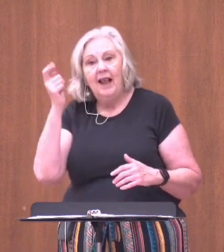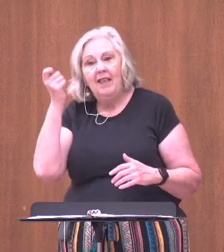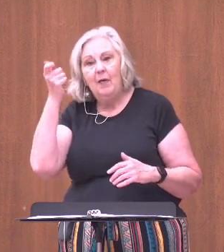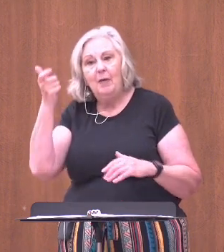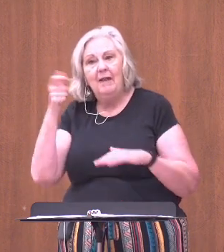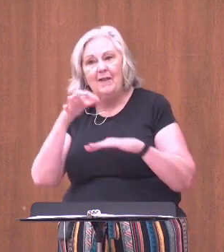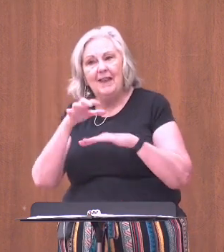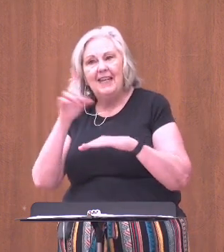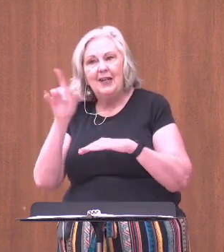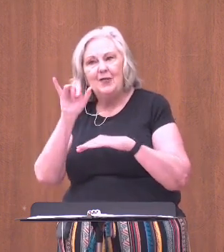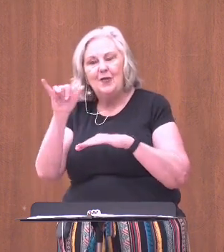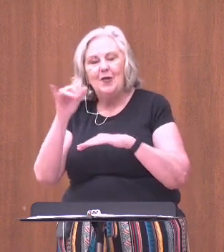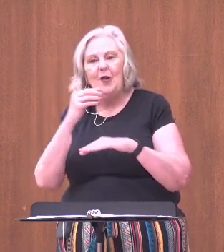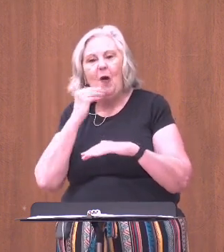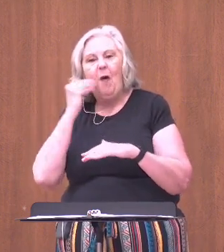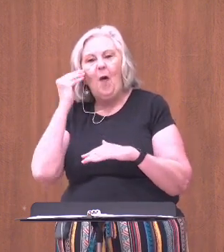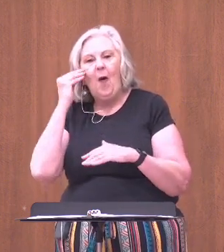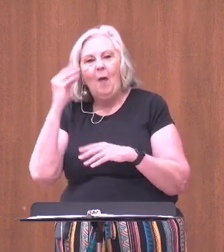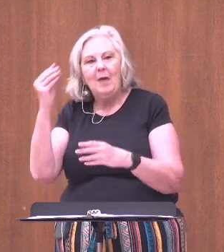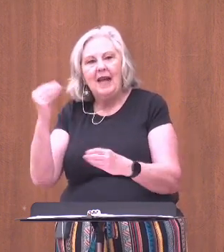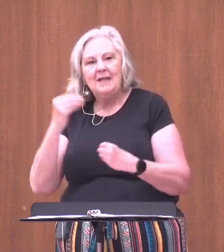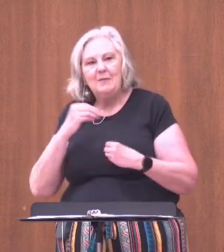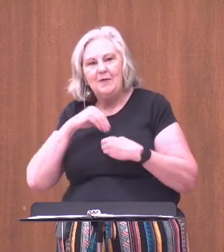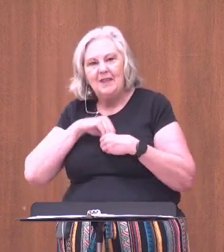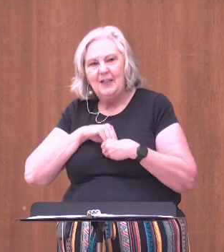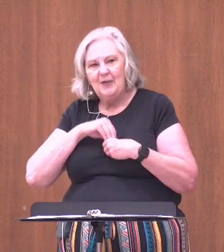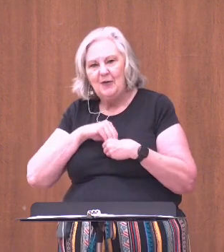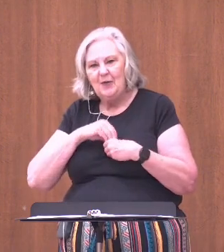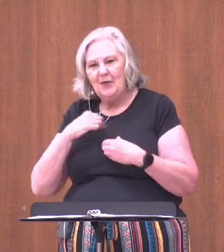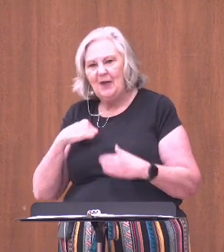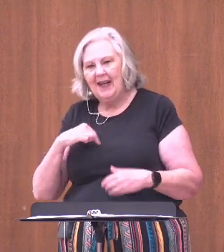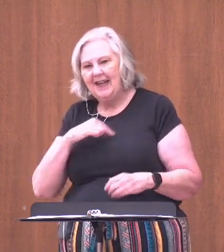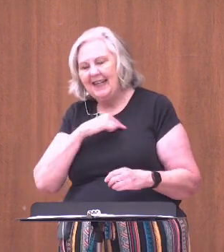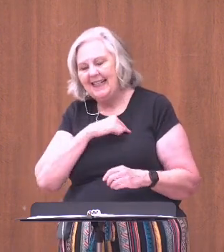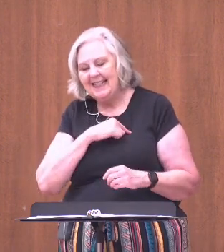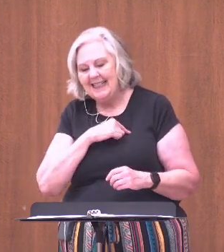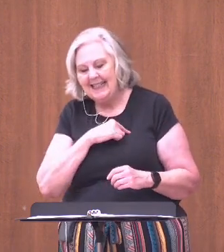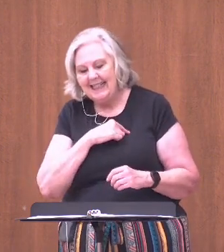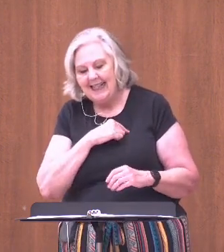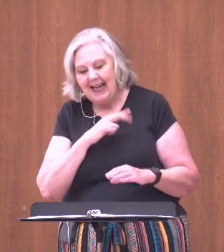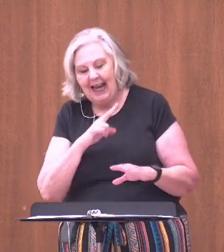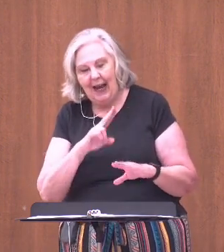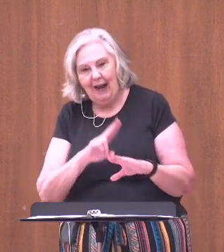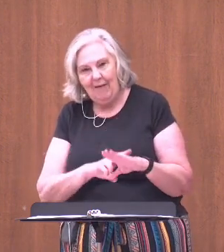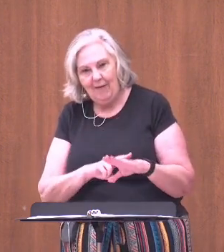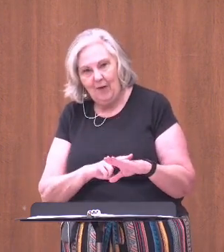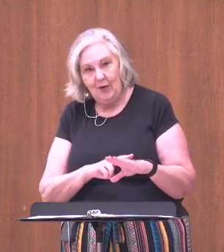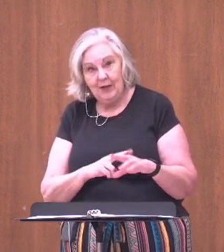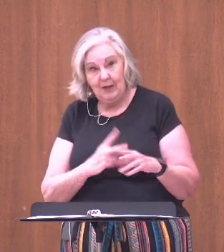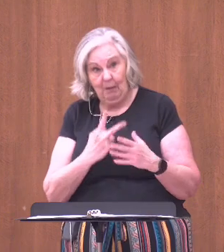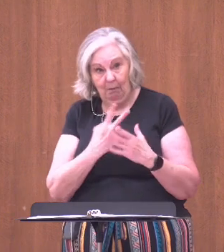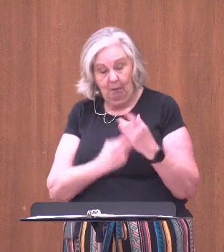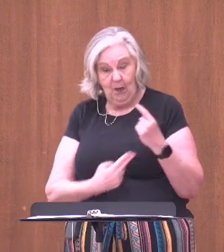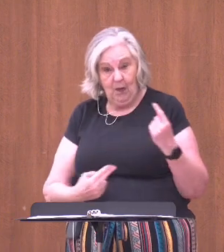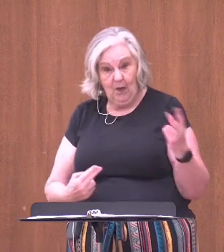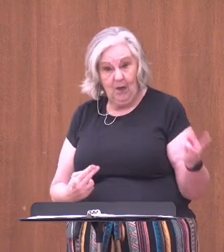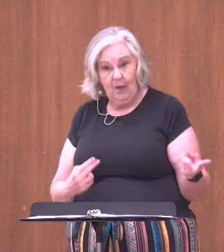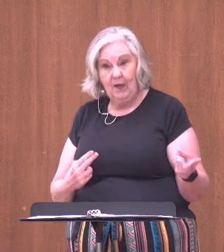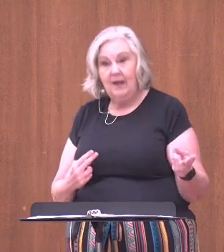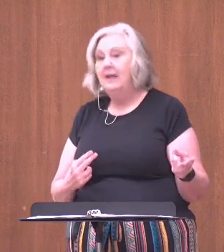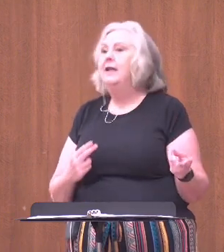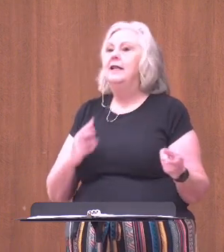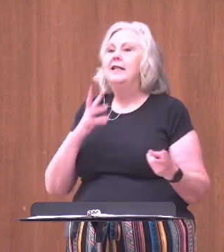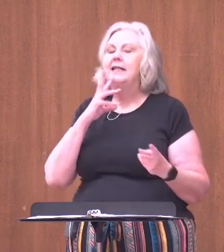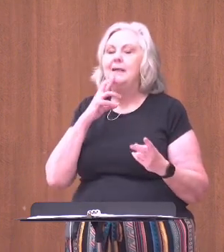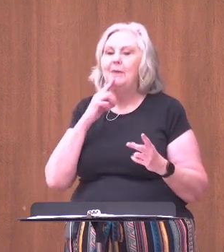itself has moved into us." Of course, Buechner and Bonhoeffer are speaking